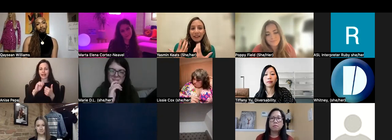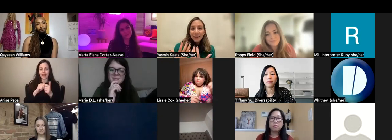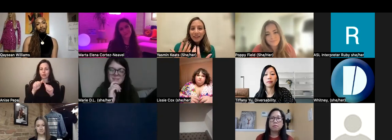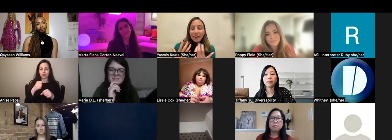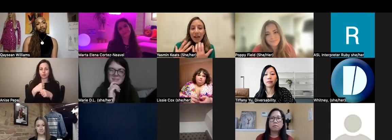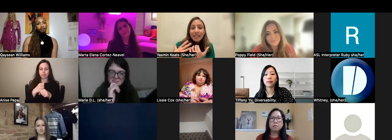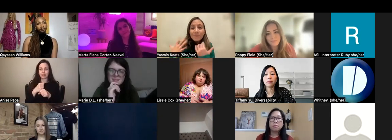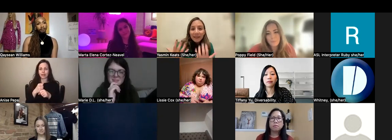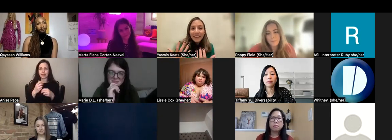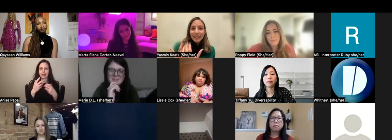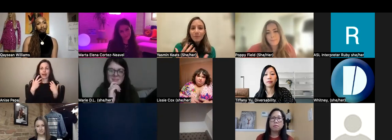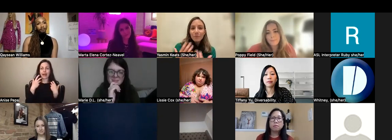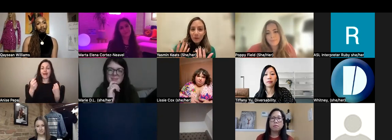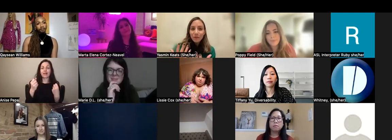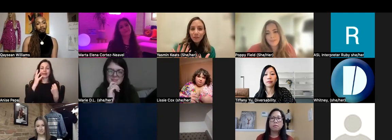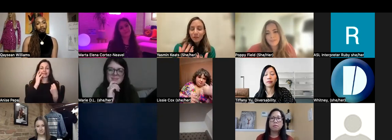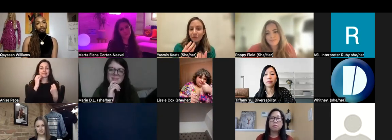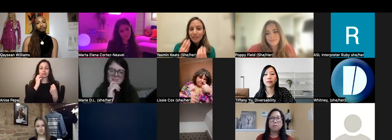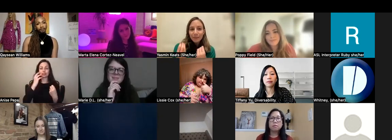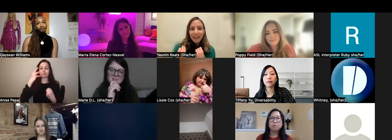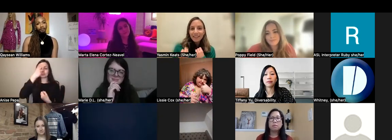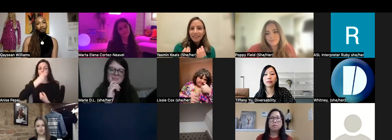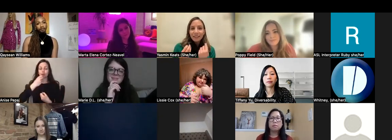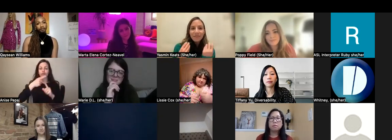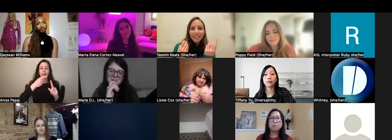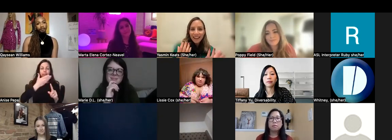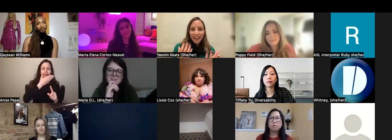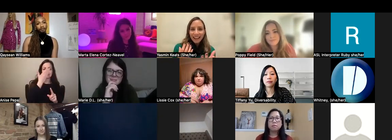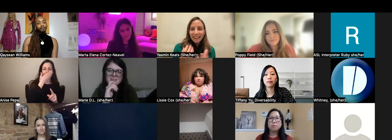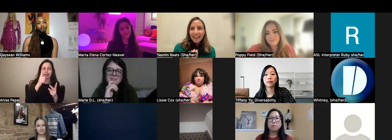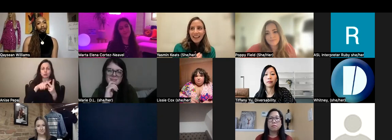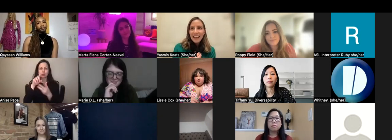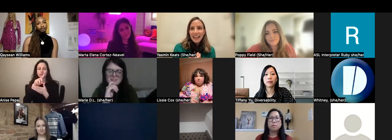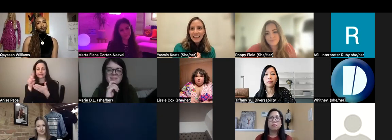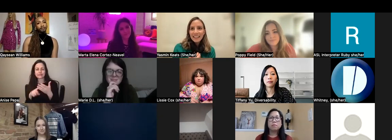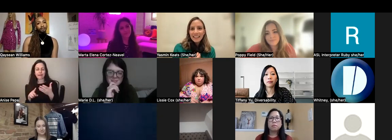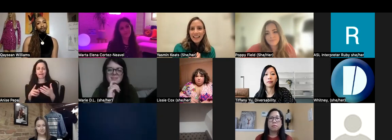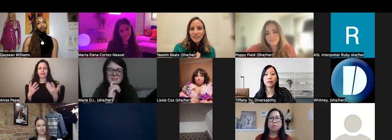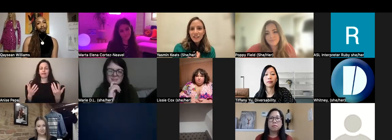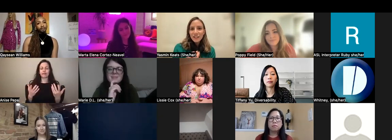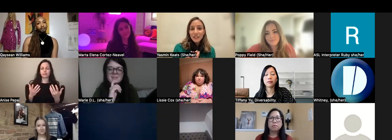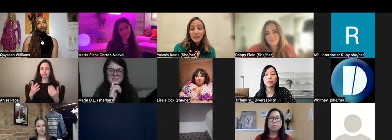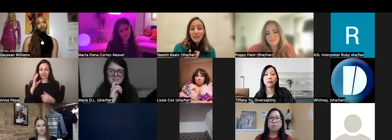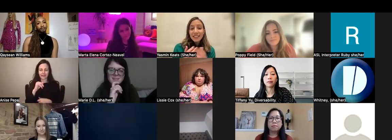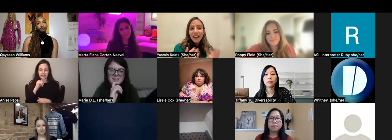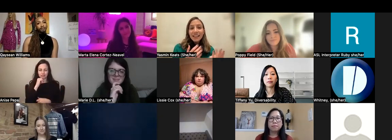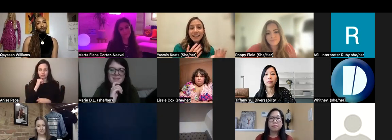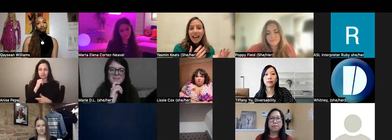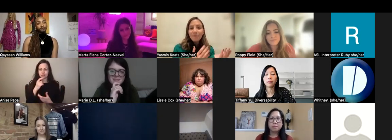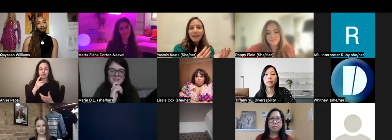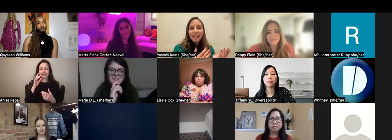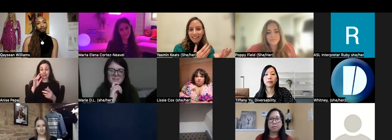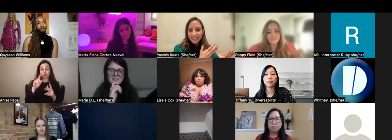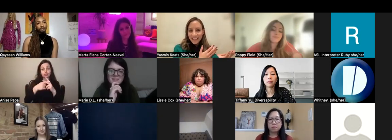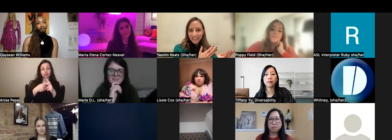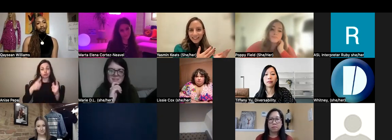the health experience beautiful, from the smell to the design. And that shouldn't just, you know, it's starting to